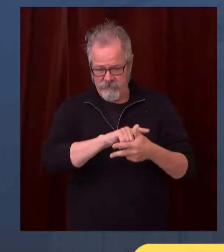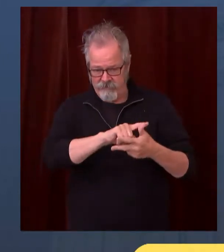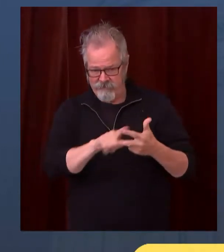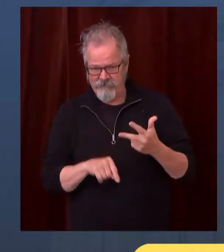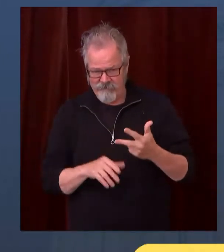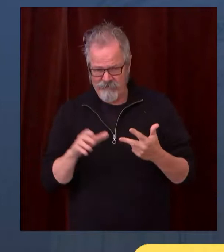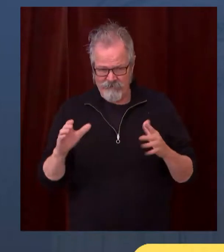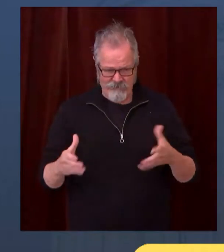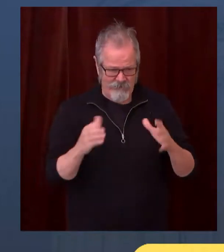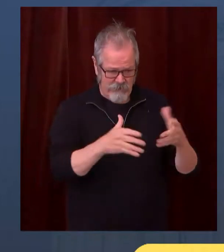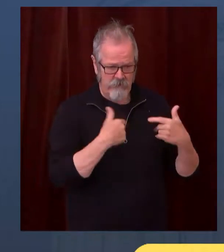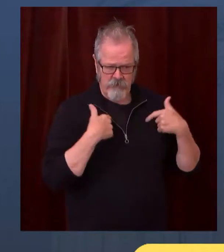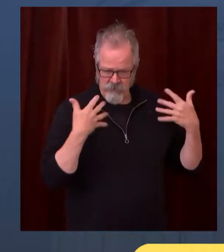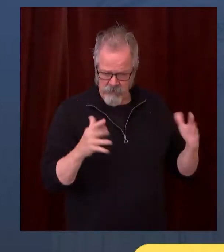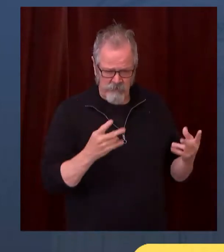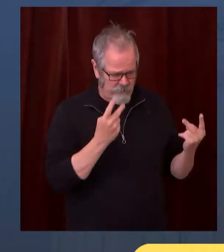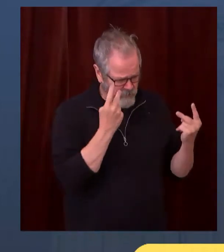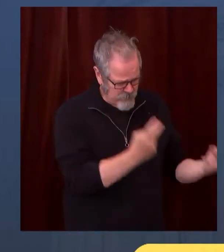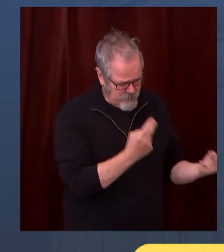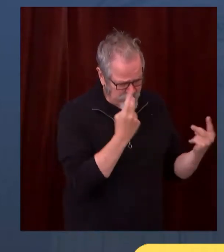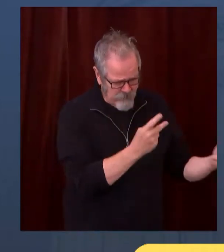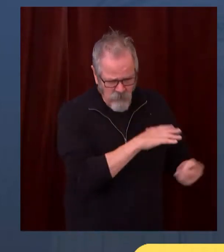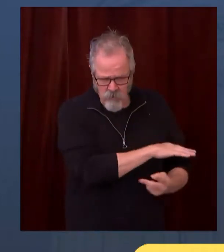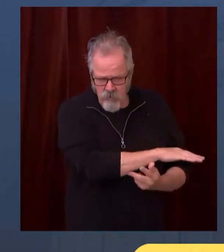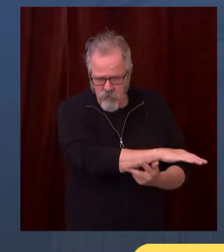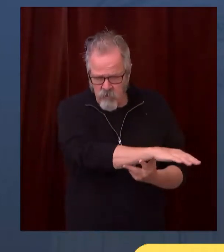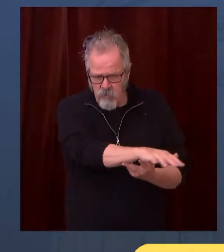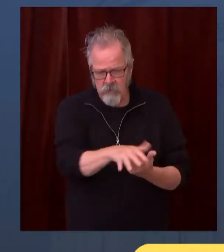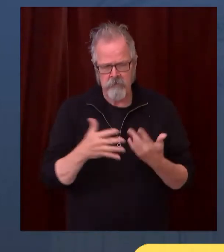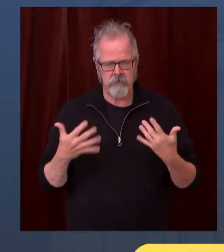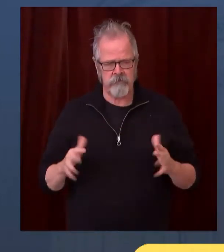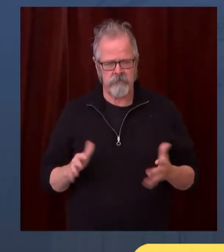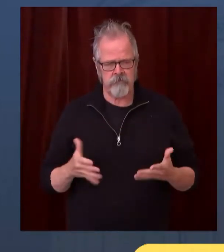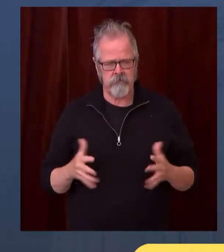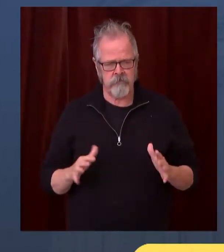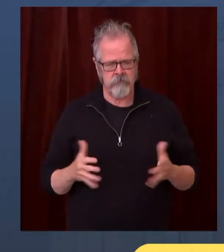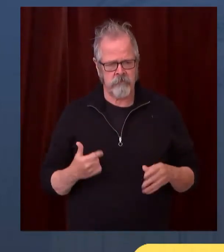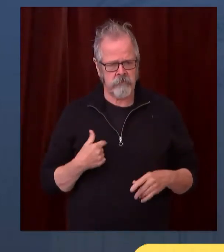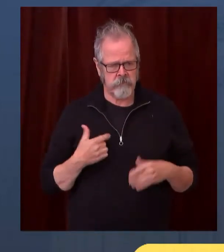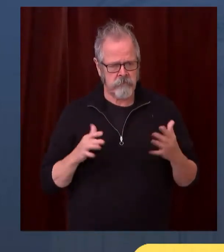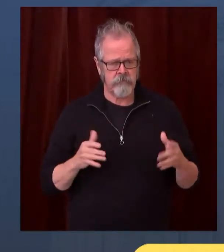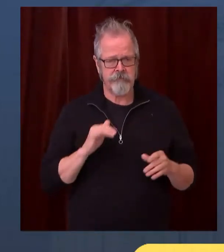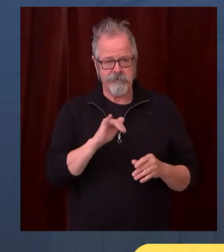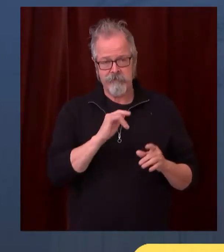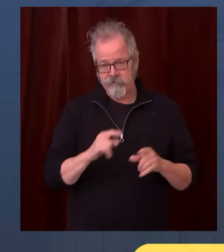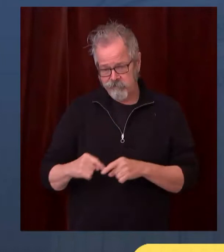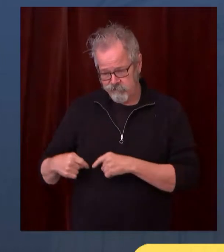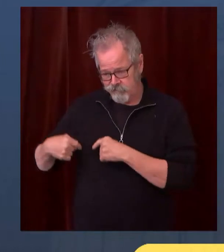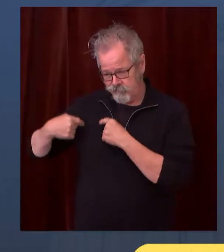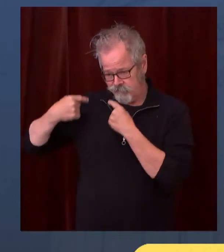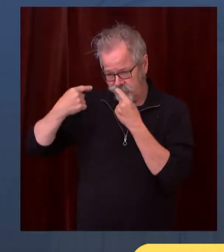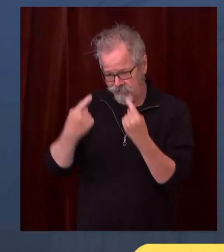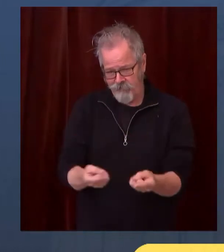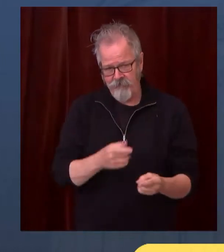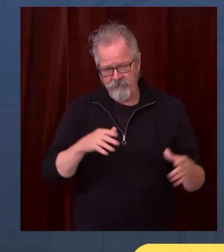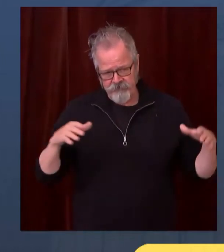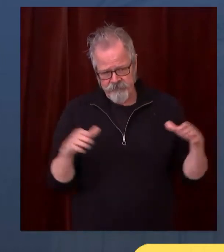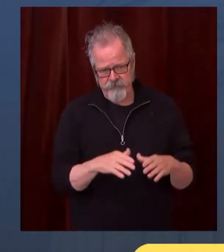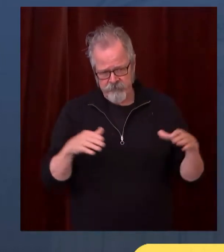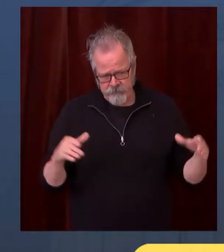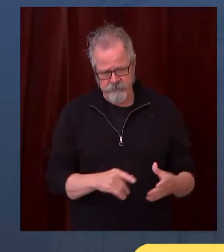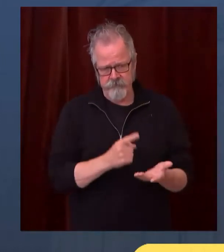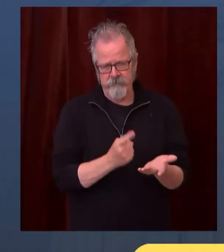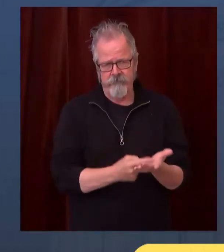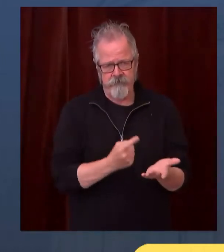phased reopening plan. It's designed to keep Washingtonians that are highly susceptible to this virus safe